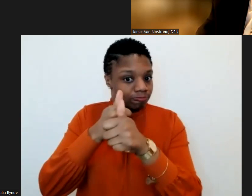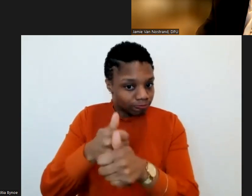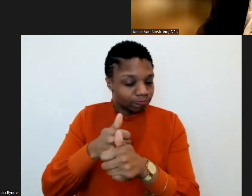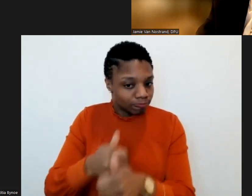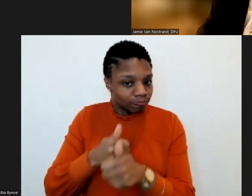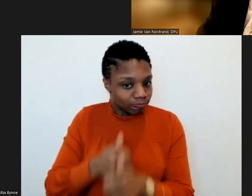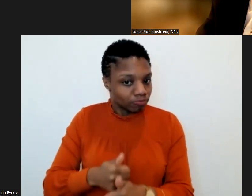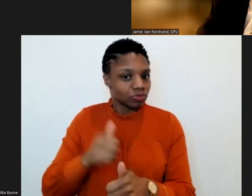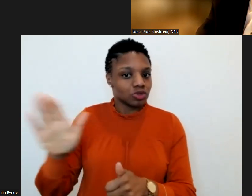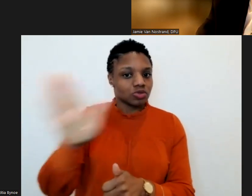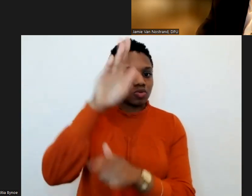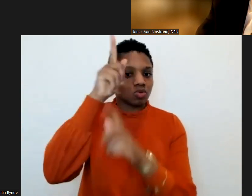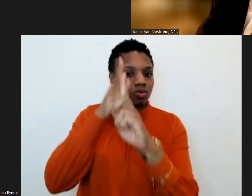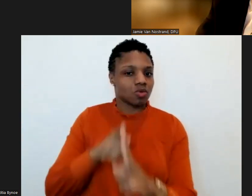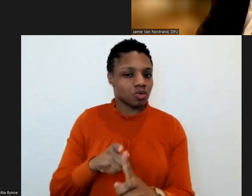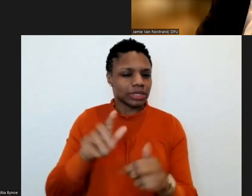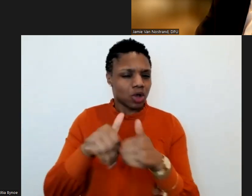go towards.